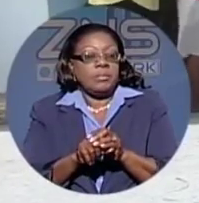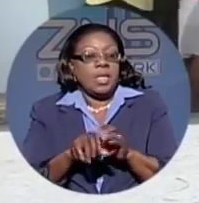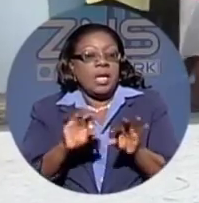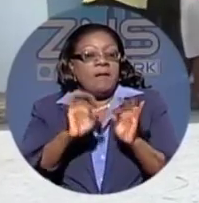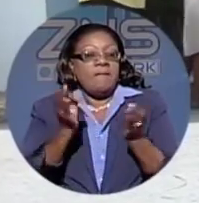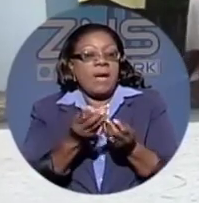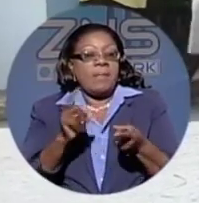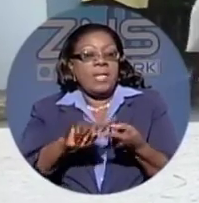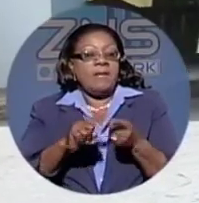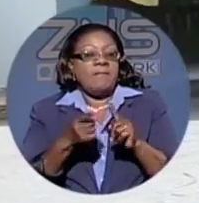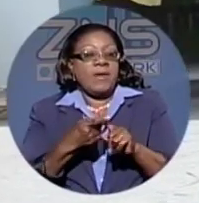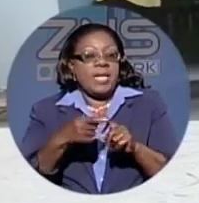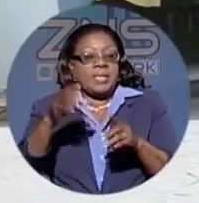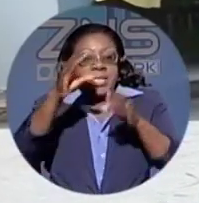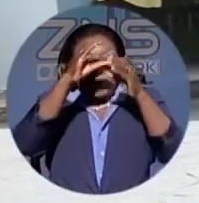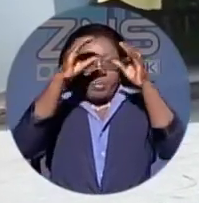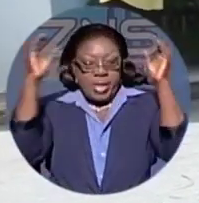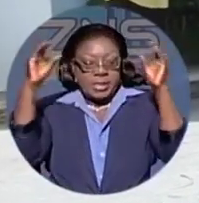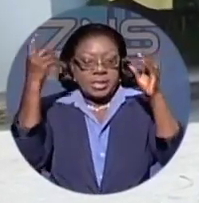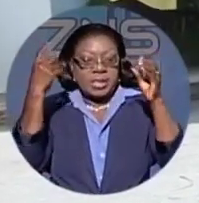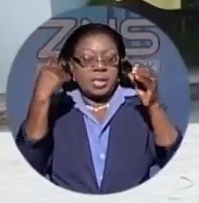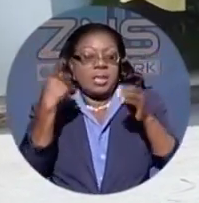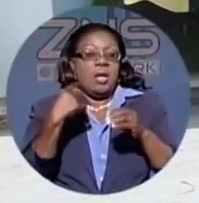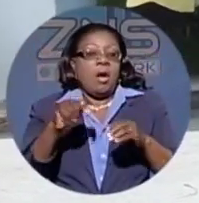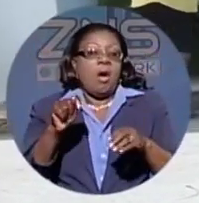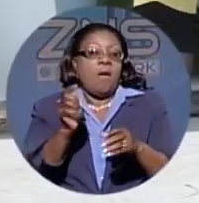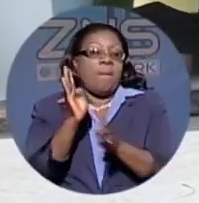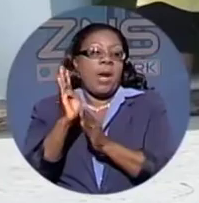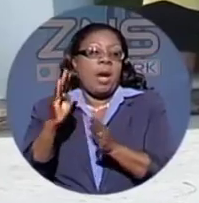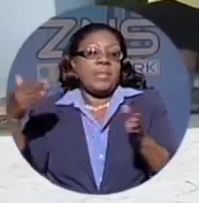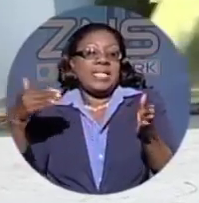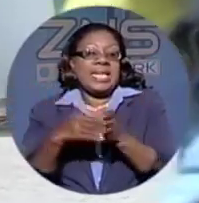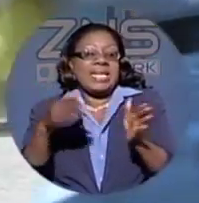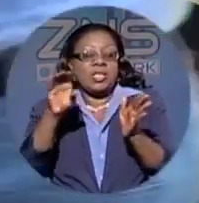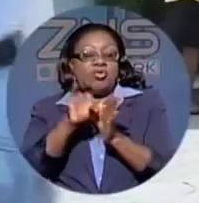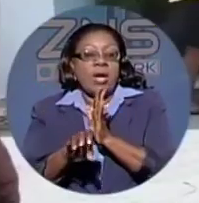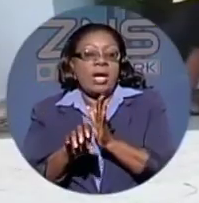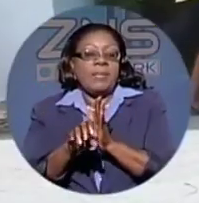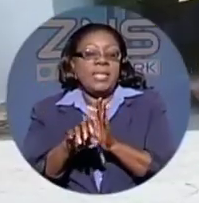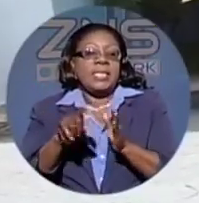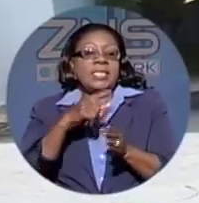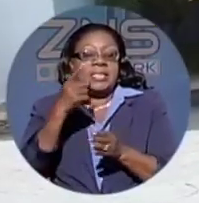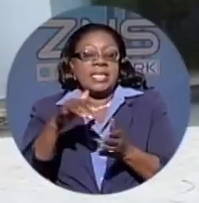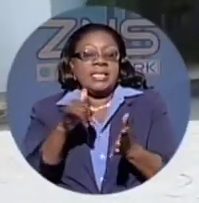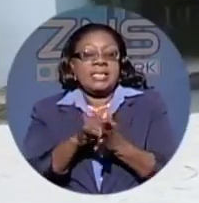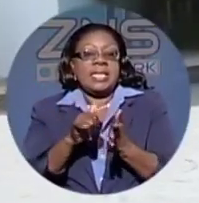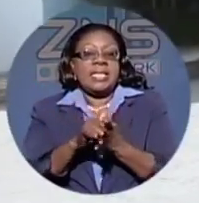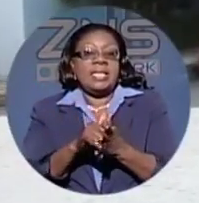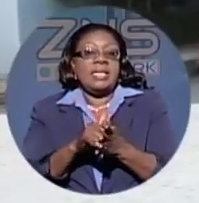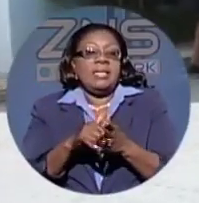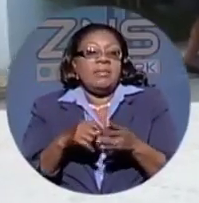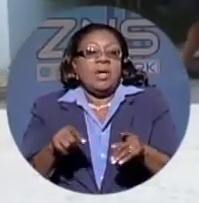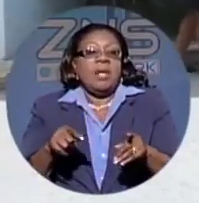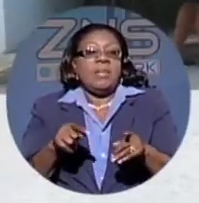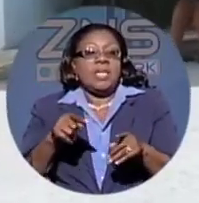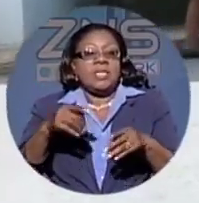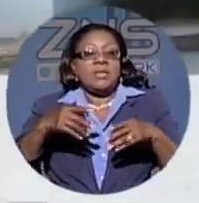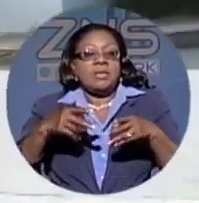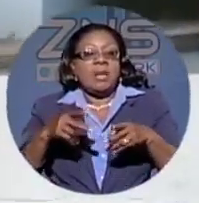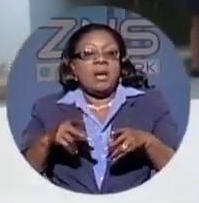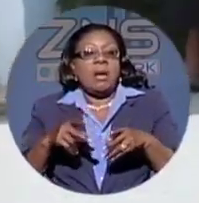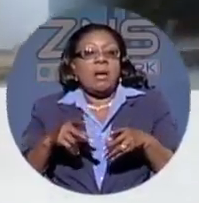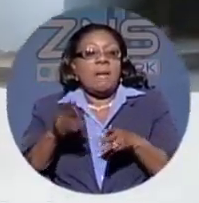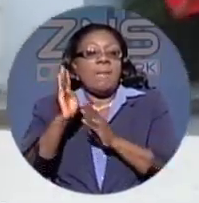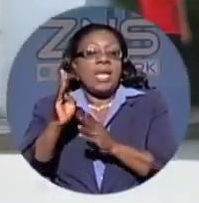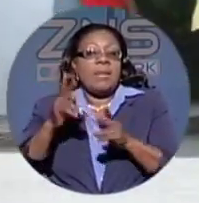Family friend and president of the Bahamas Against Crime, Reverend C.B. Moss, says he is appalled at the fact that the Bahamian public failed to not only support